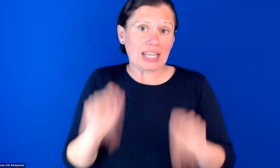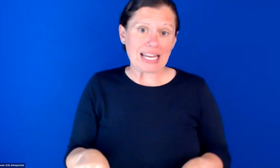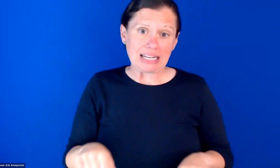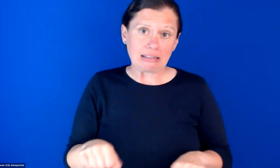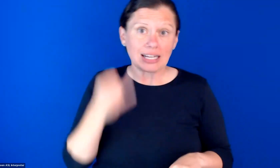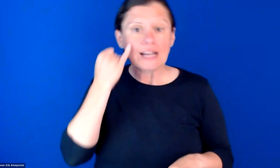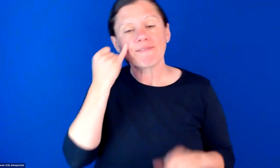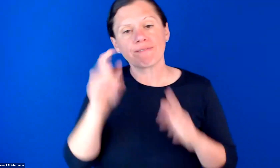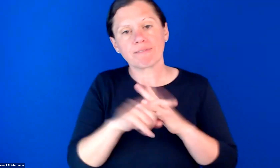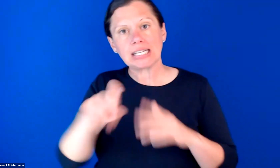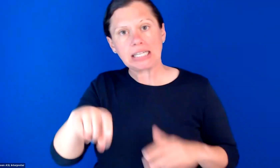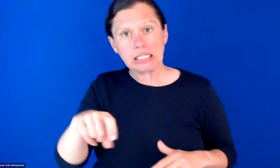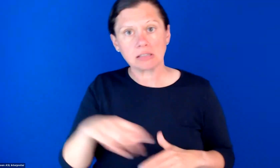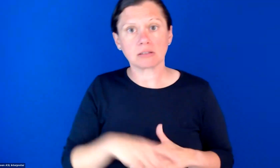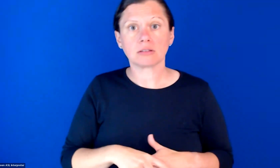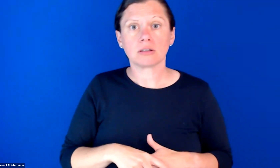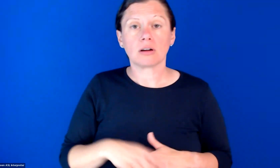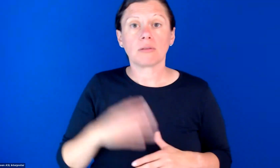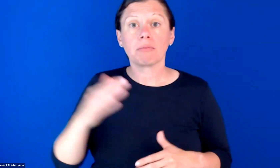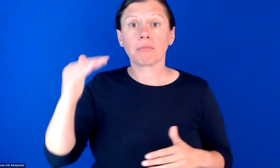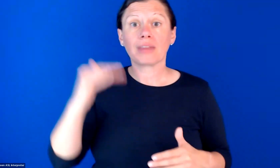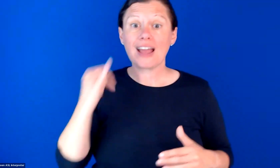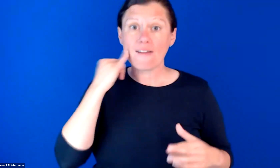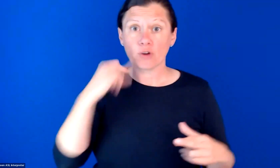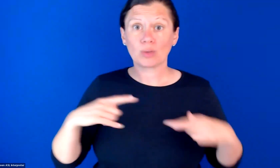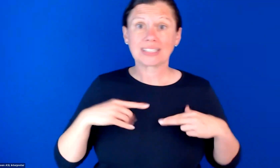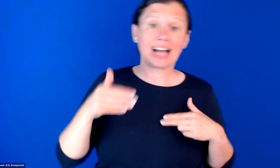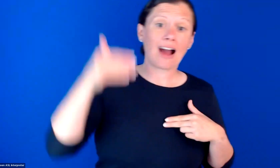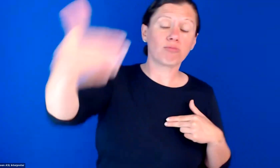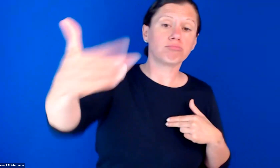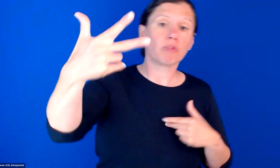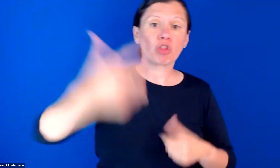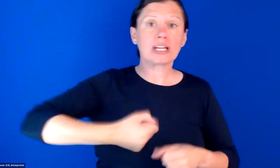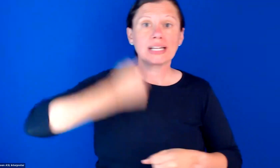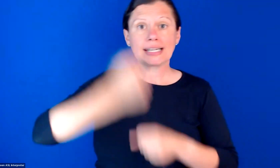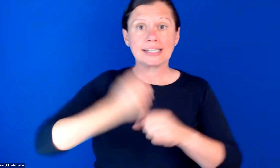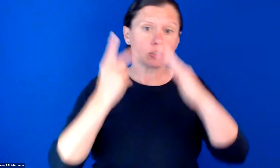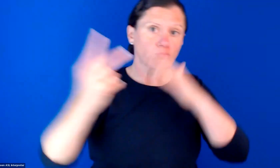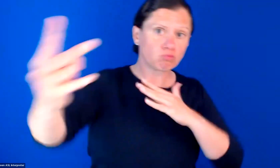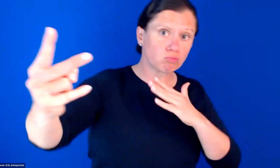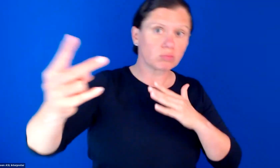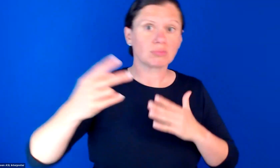What if you retire in 3 years and were born in January of 1968?